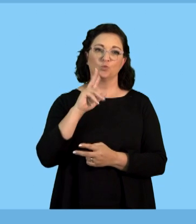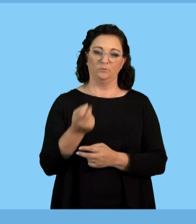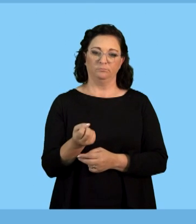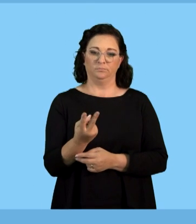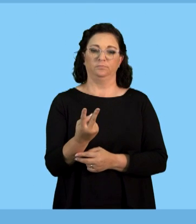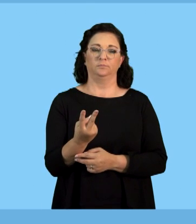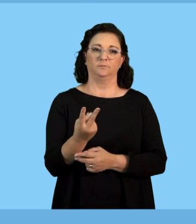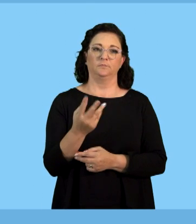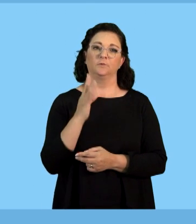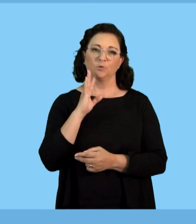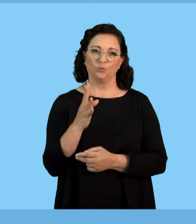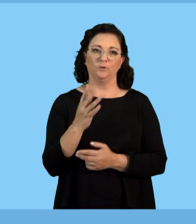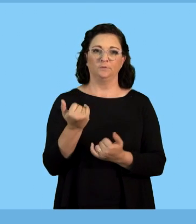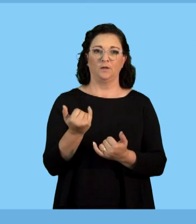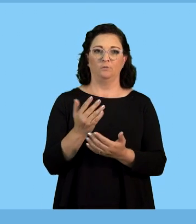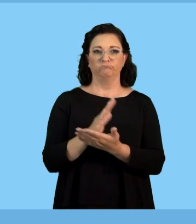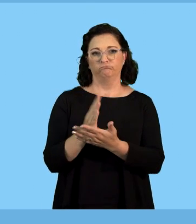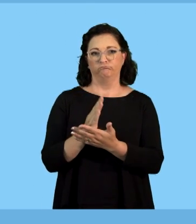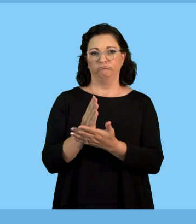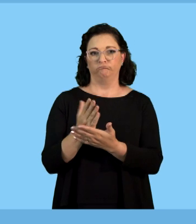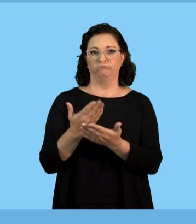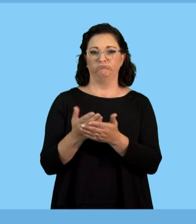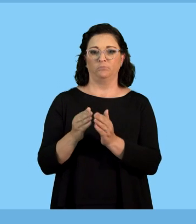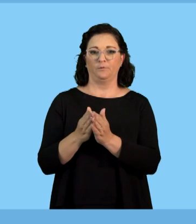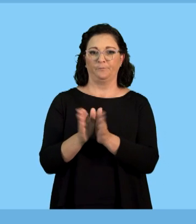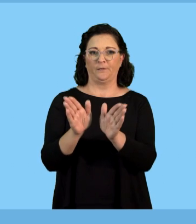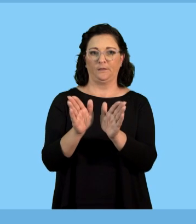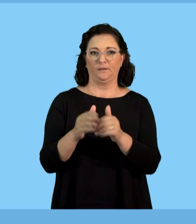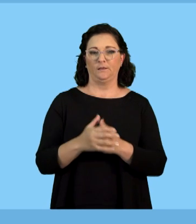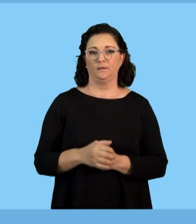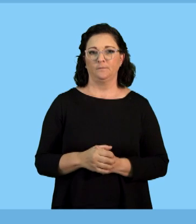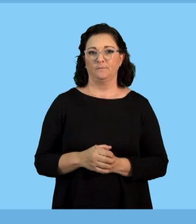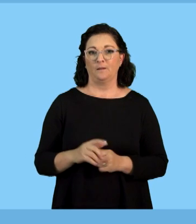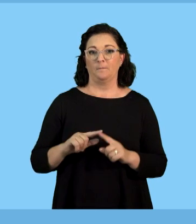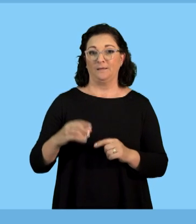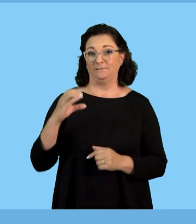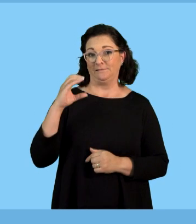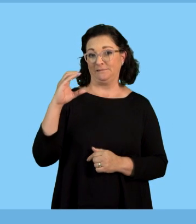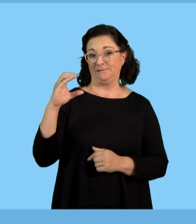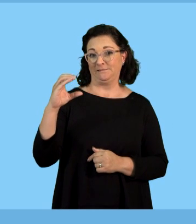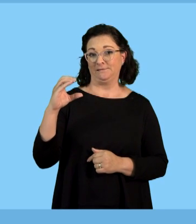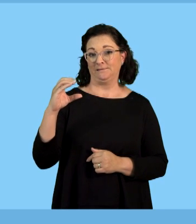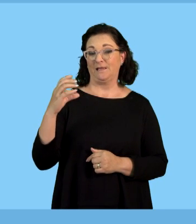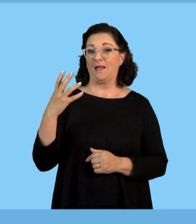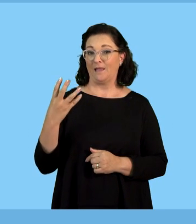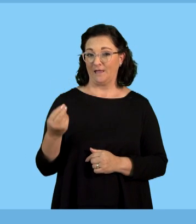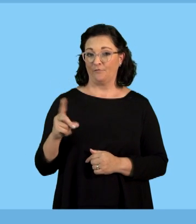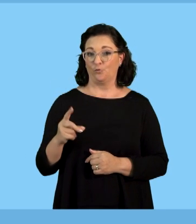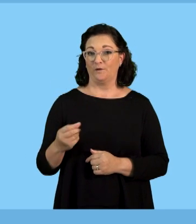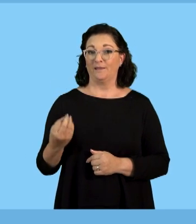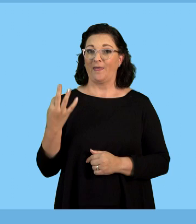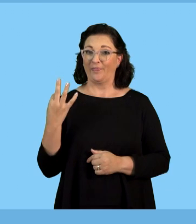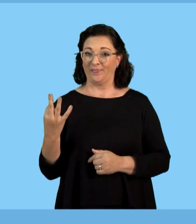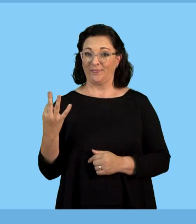also going through that branch. So therefore, the current has 2 paths to follow. And then light bulb C, or circuit C, also